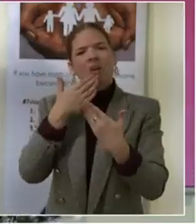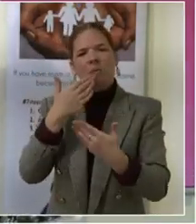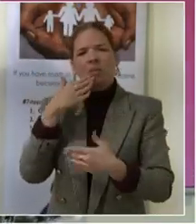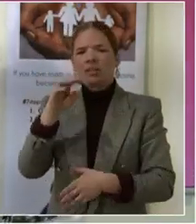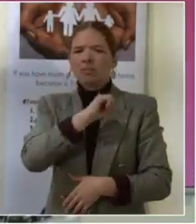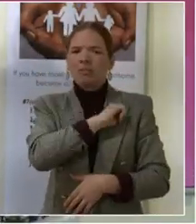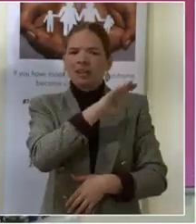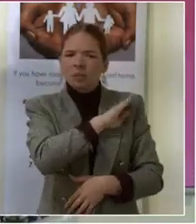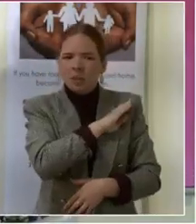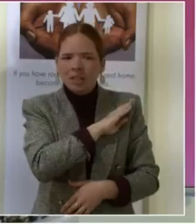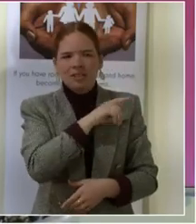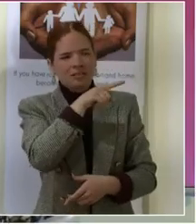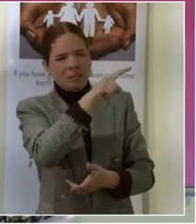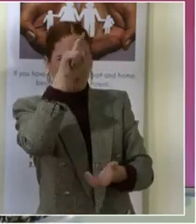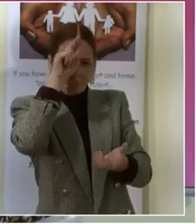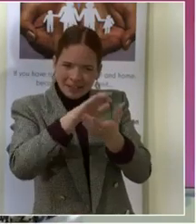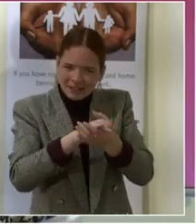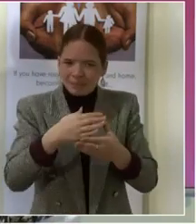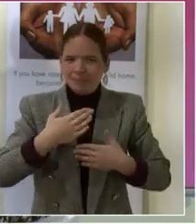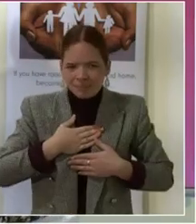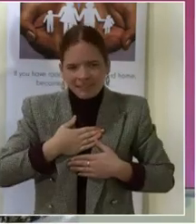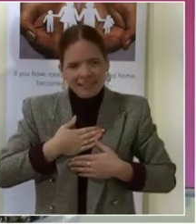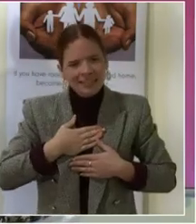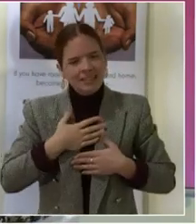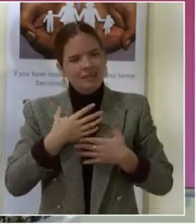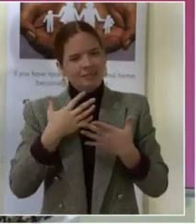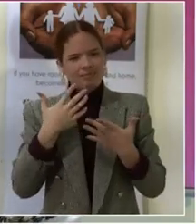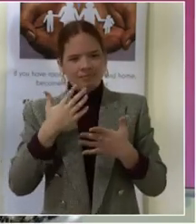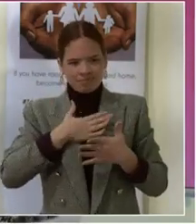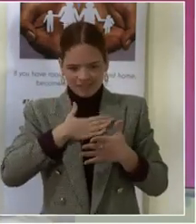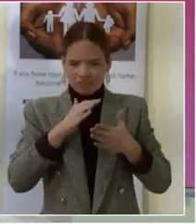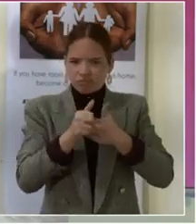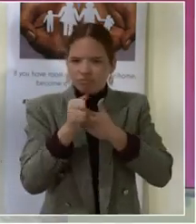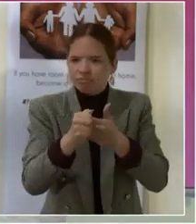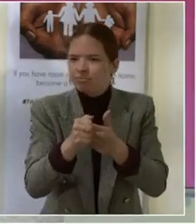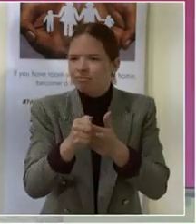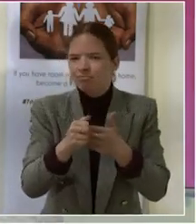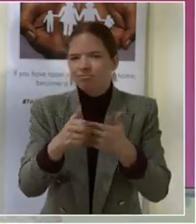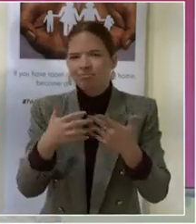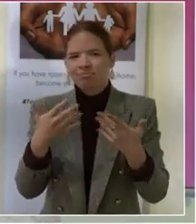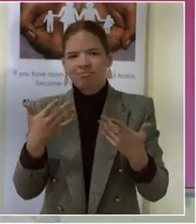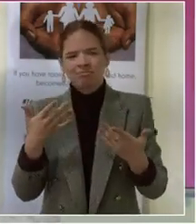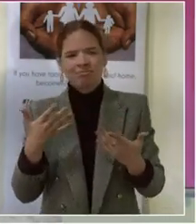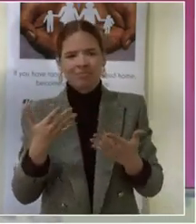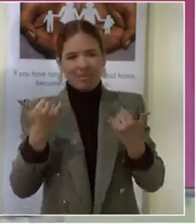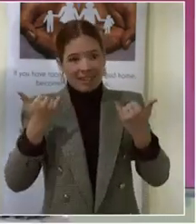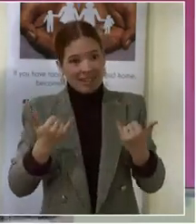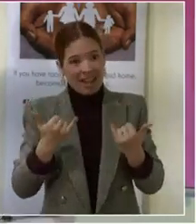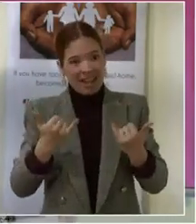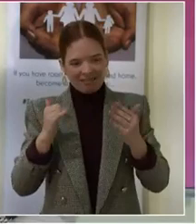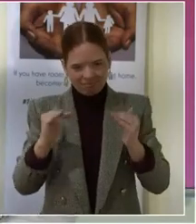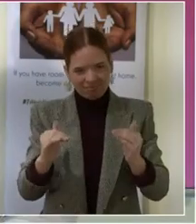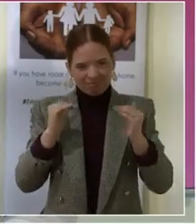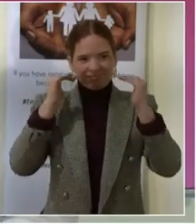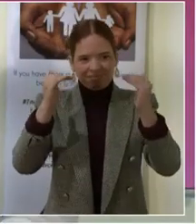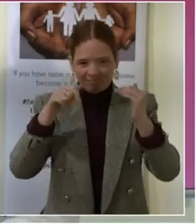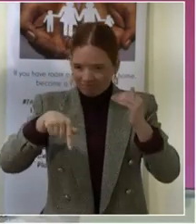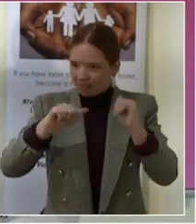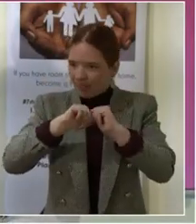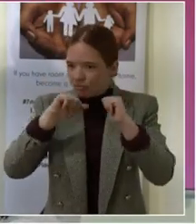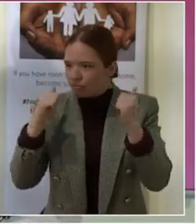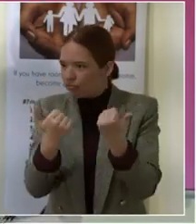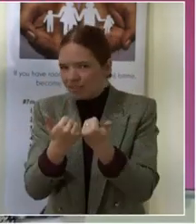me and my leadership and being able to lead this agency to the next chapter. I want to